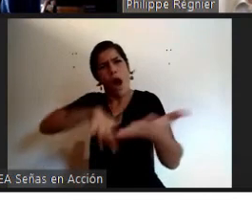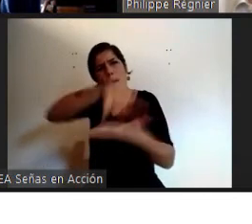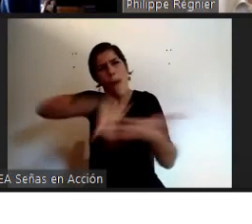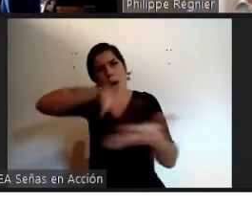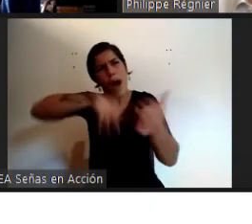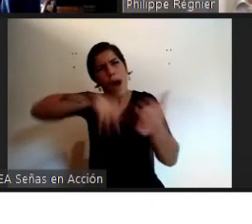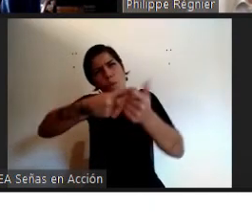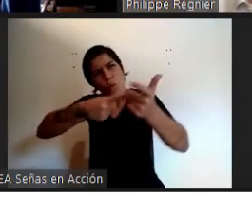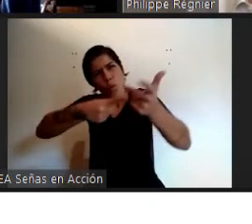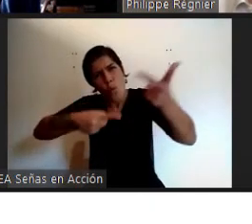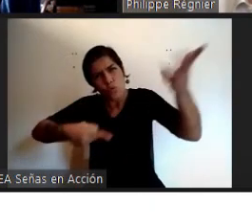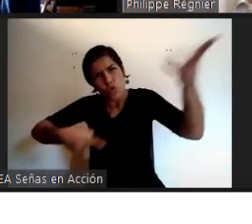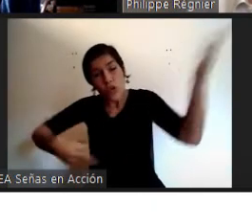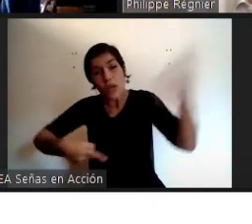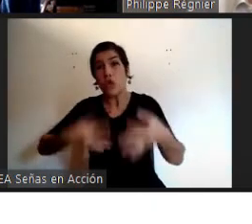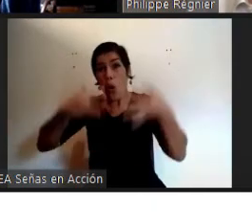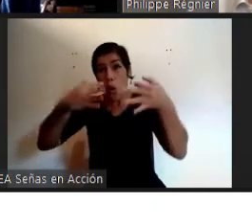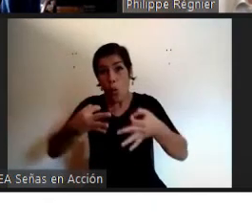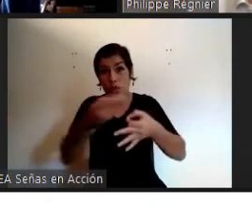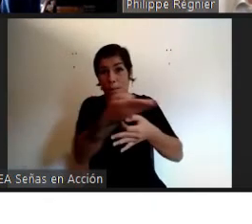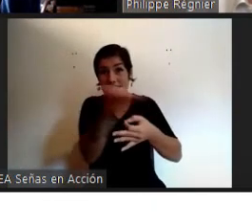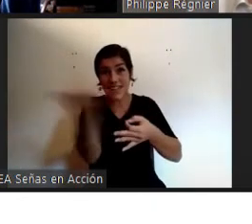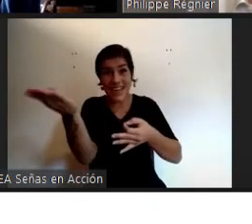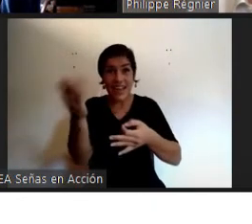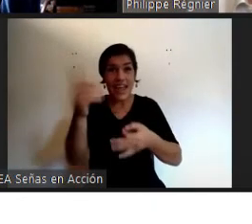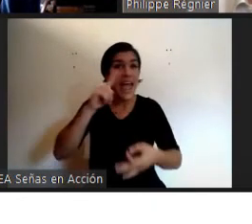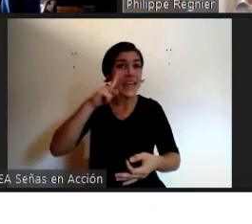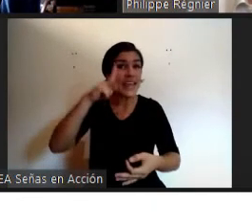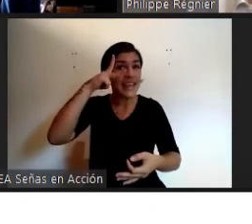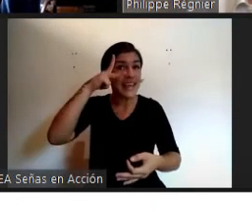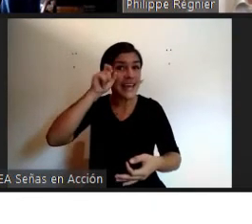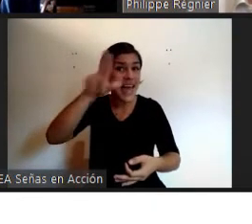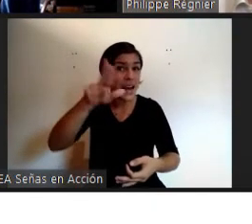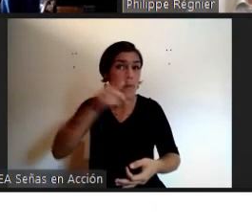journals mapped out the whole thing.